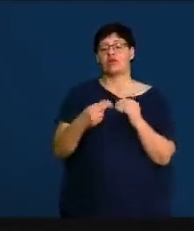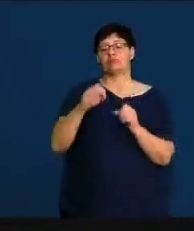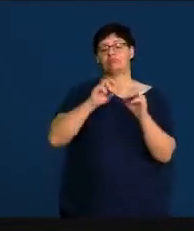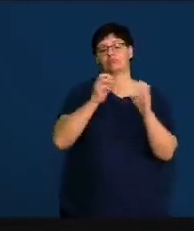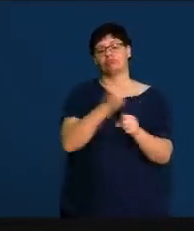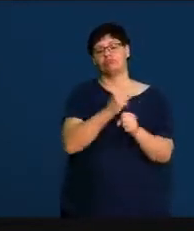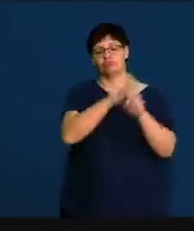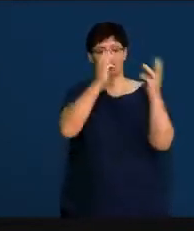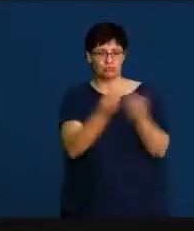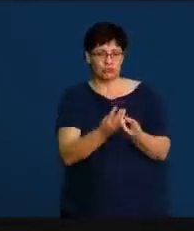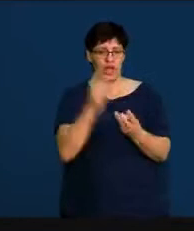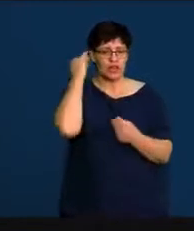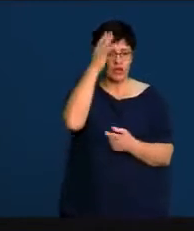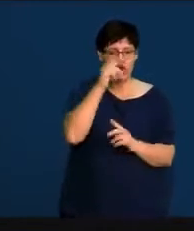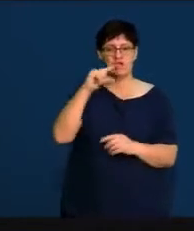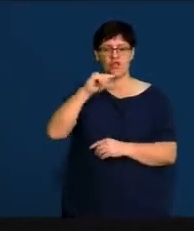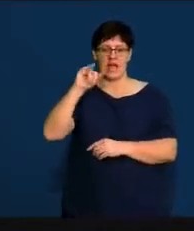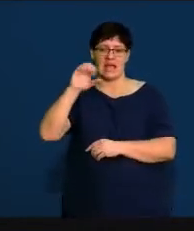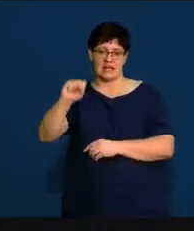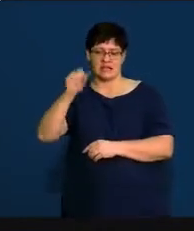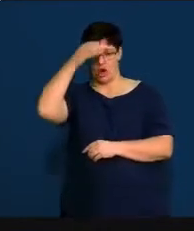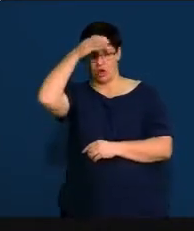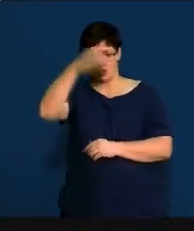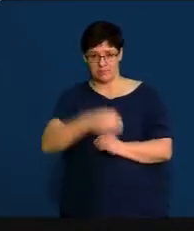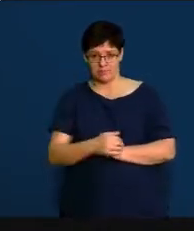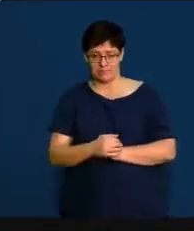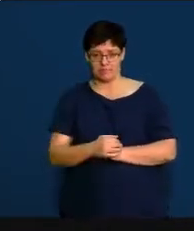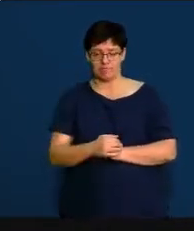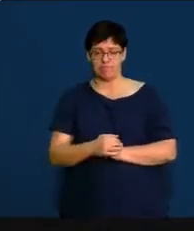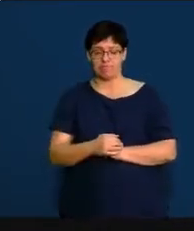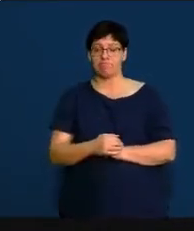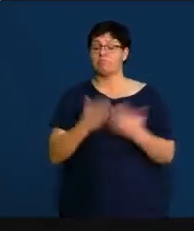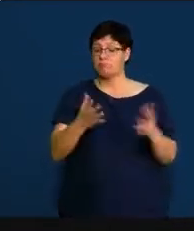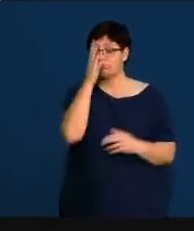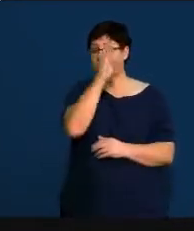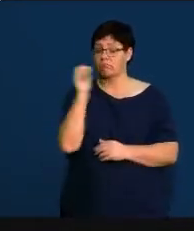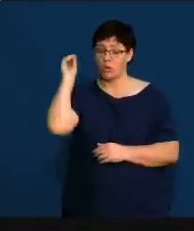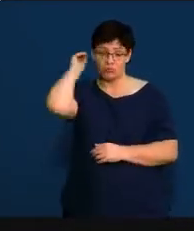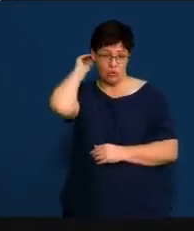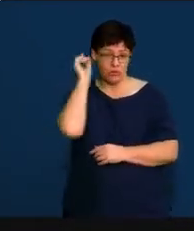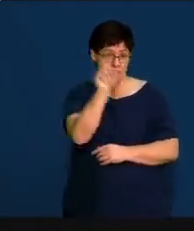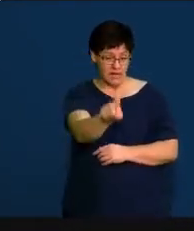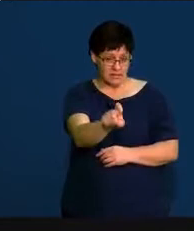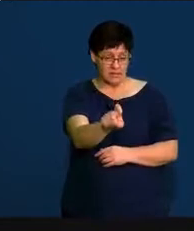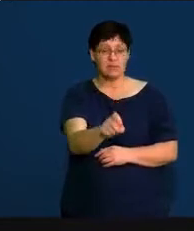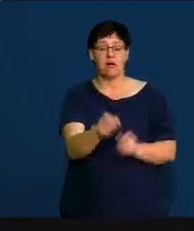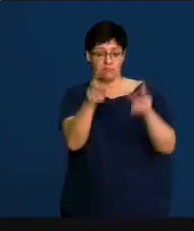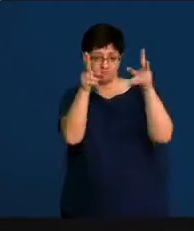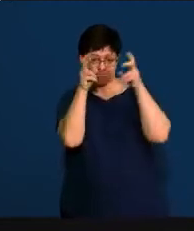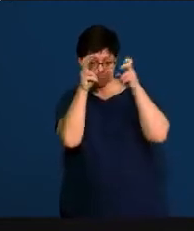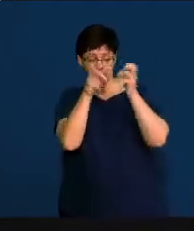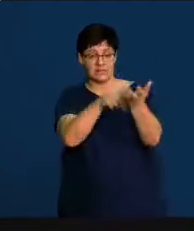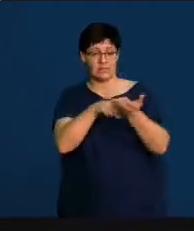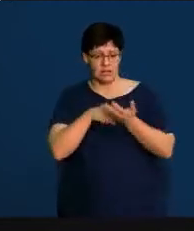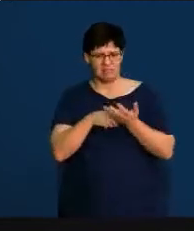as well as GIS concepts. Moving on, note the following: the cognitive demand.